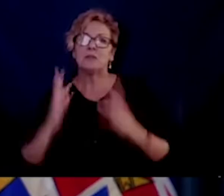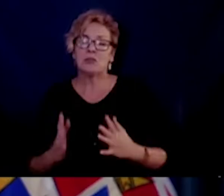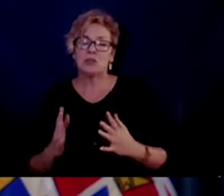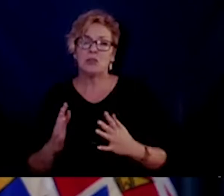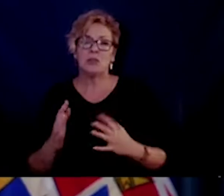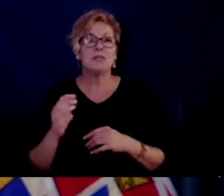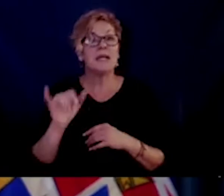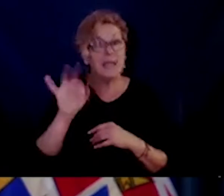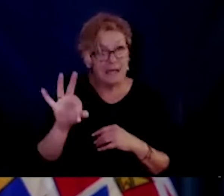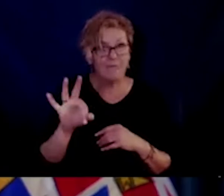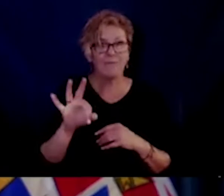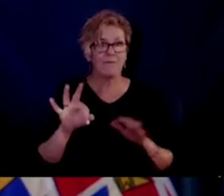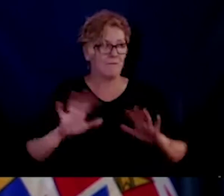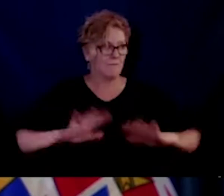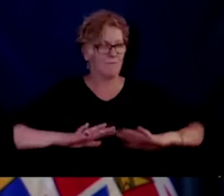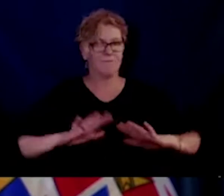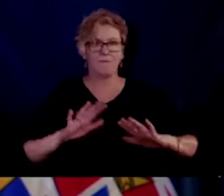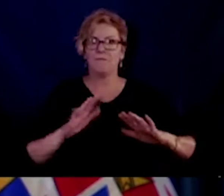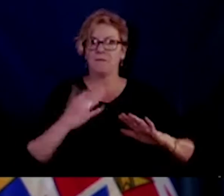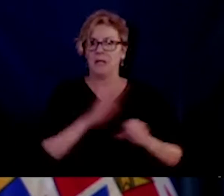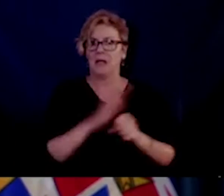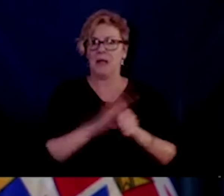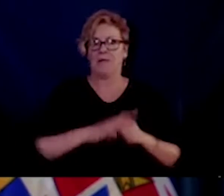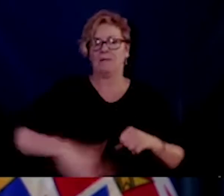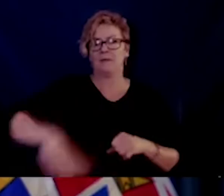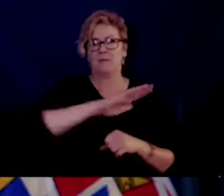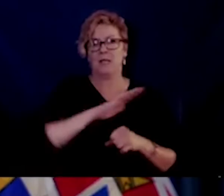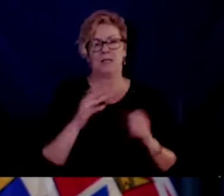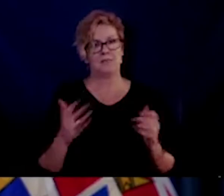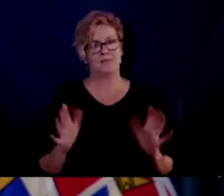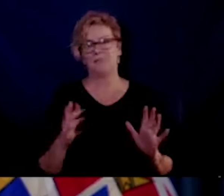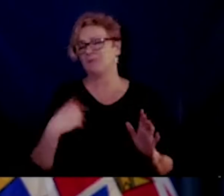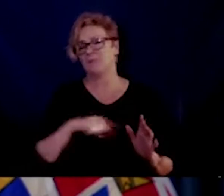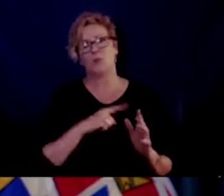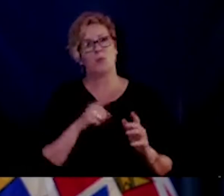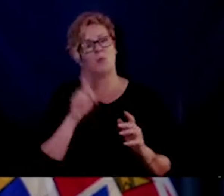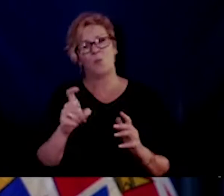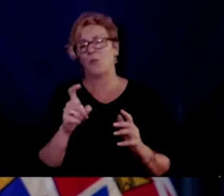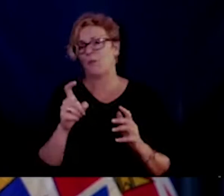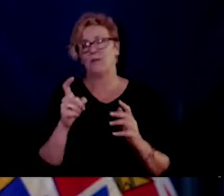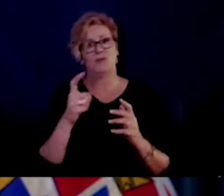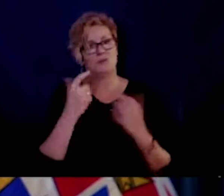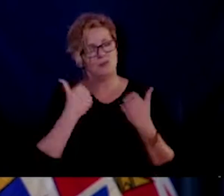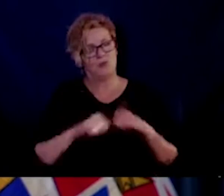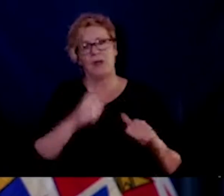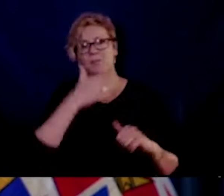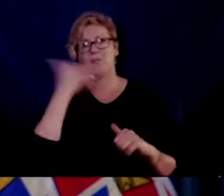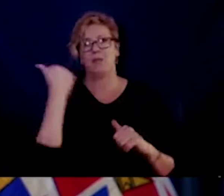businesses open as much as possible, keeping our schools open, and keeping our communities safe. Vaughn, do you have a follow-up?